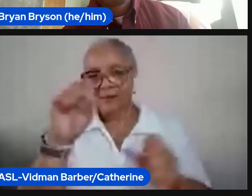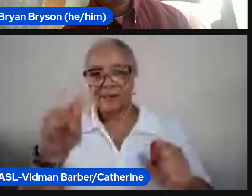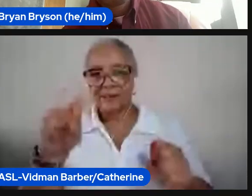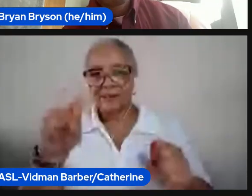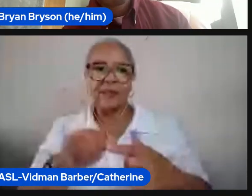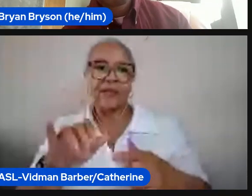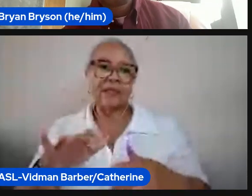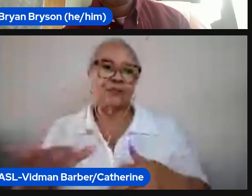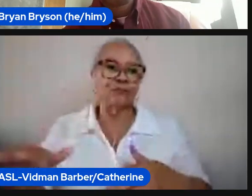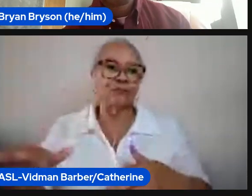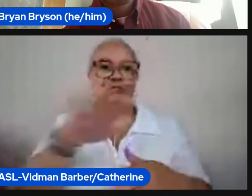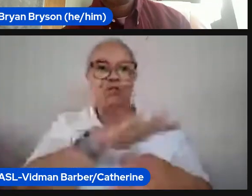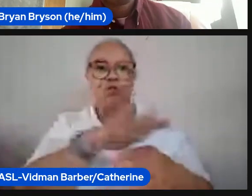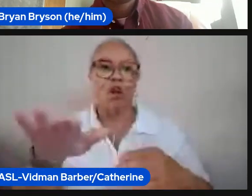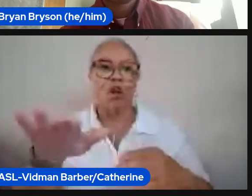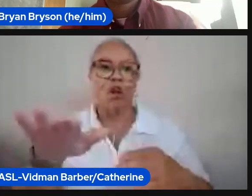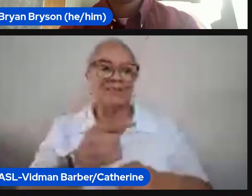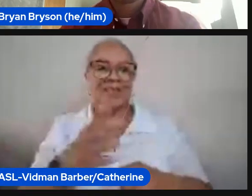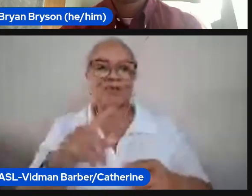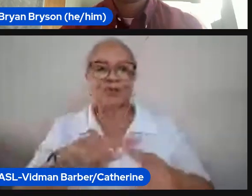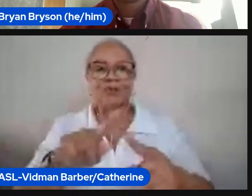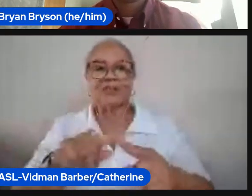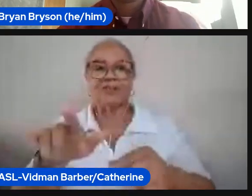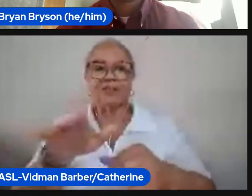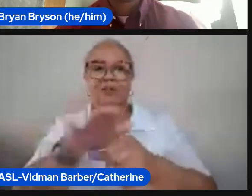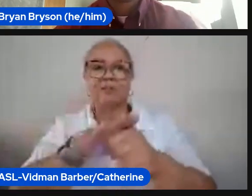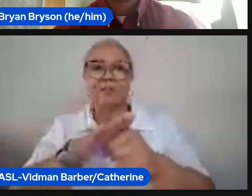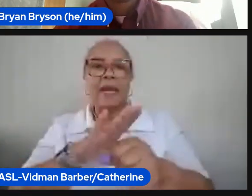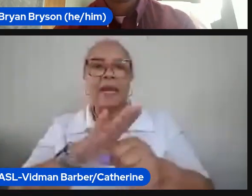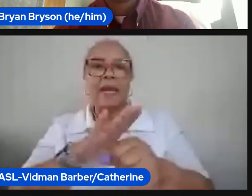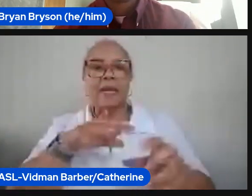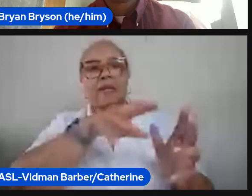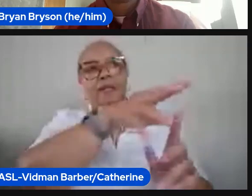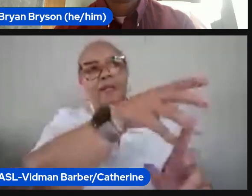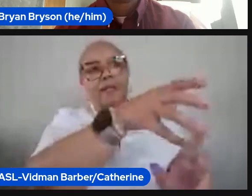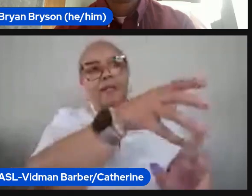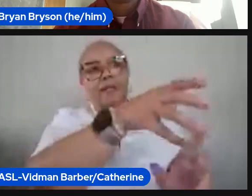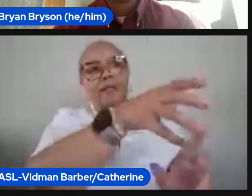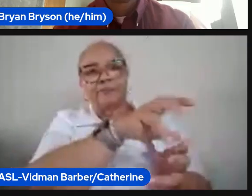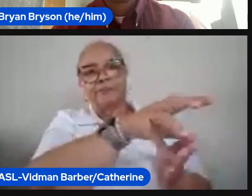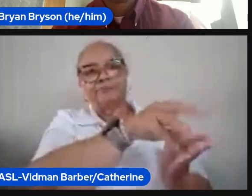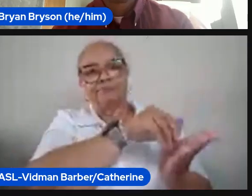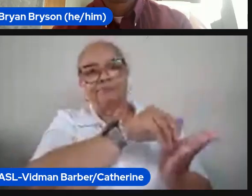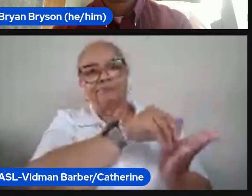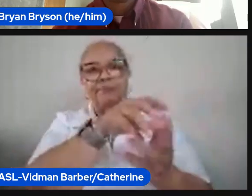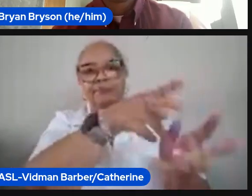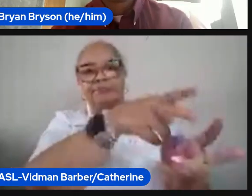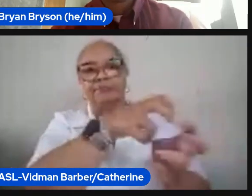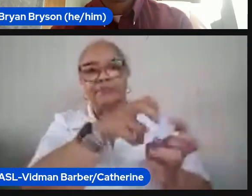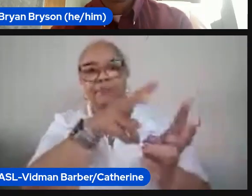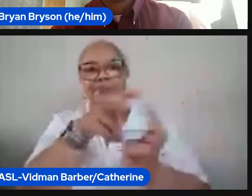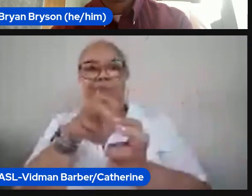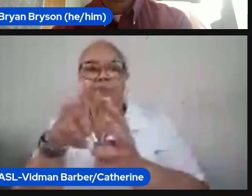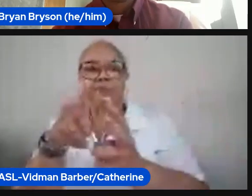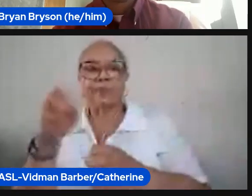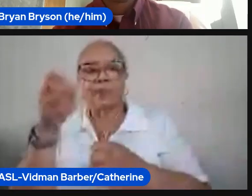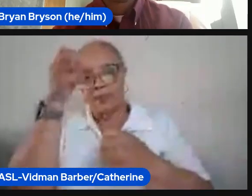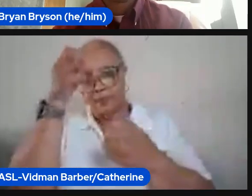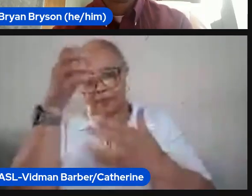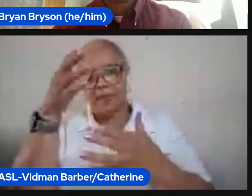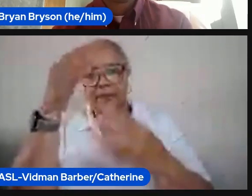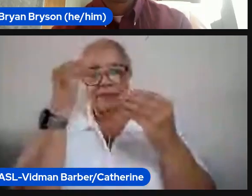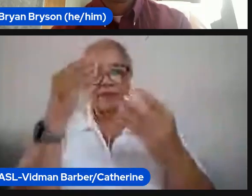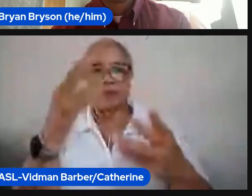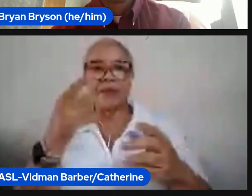across several different domains and can extract knowledge from information and from data. So that's how I think